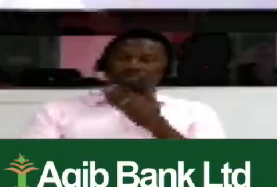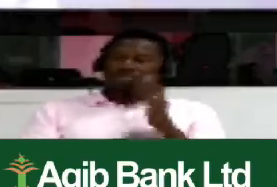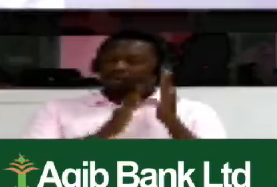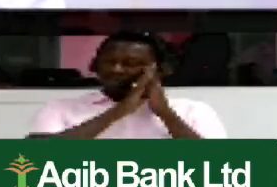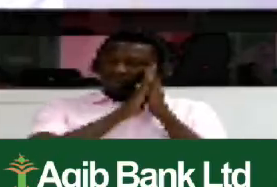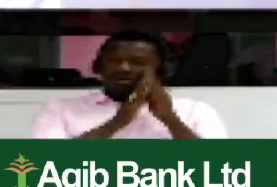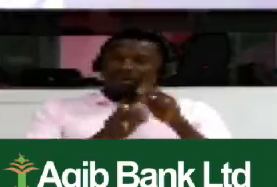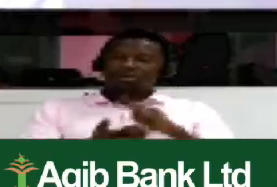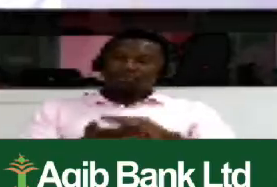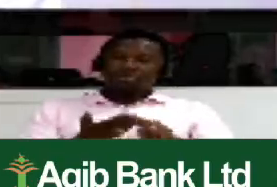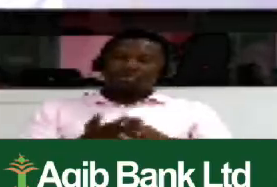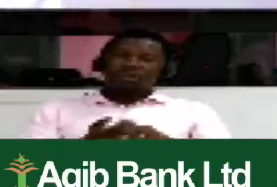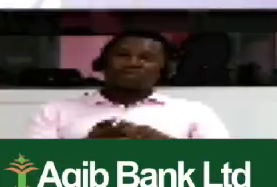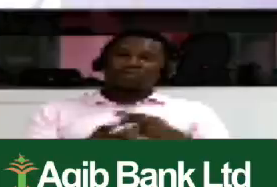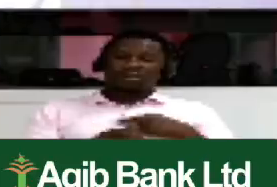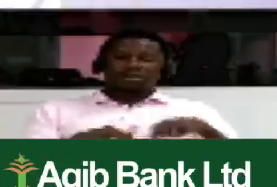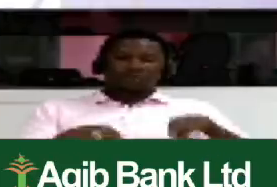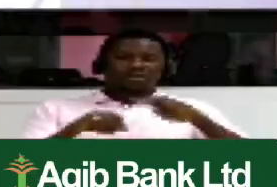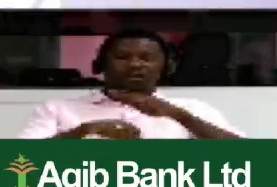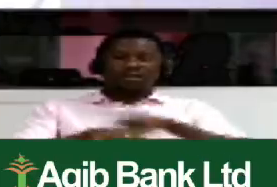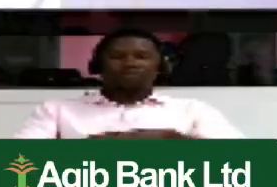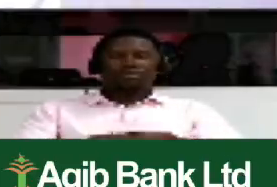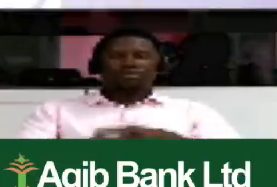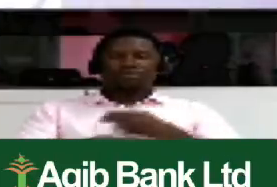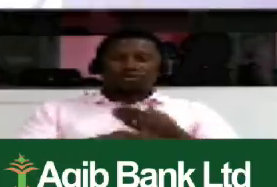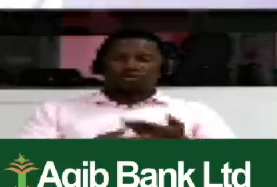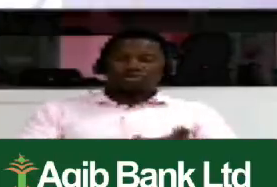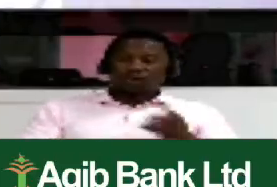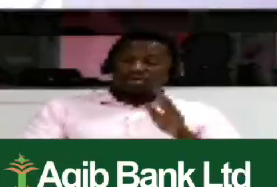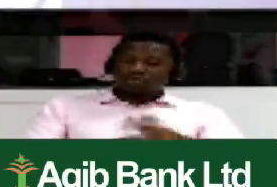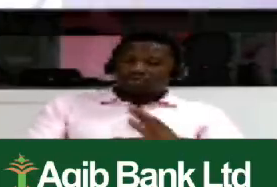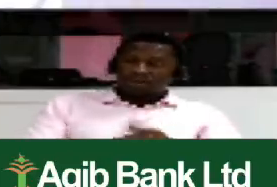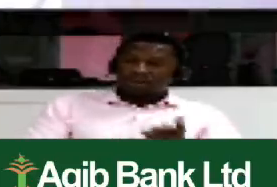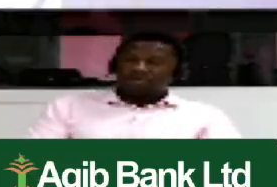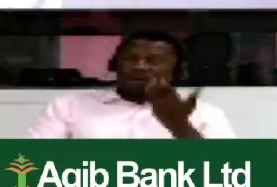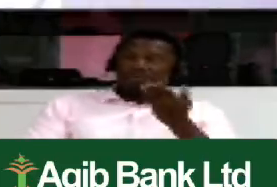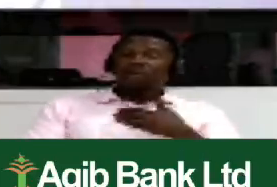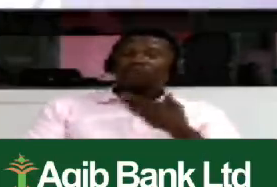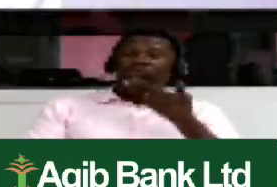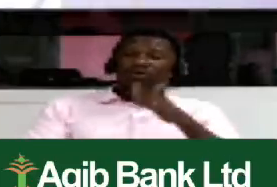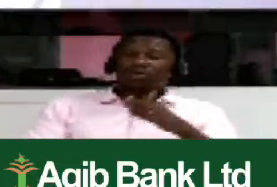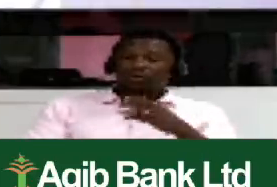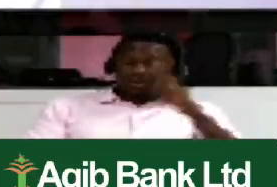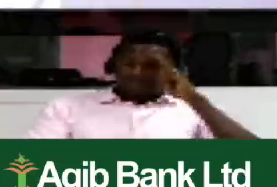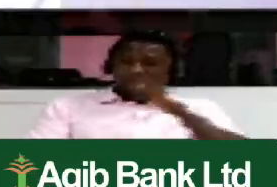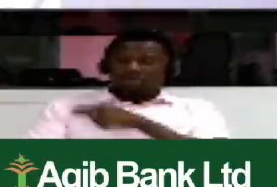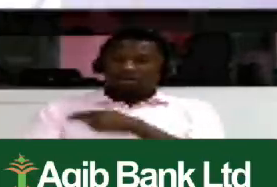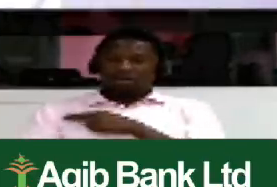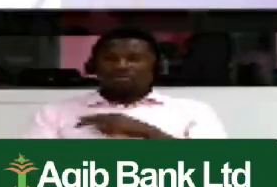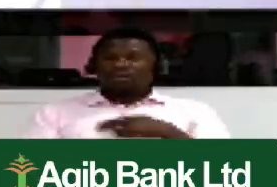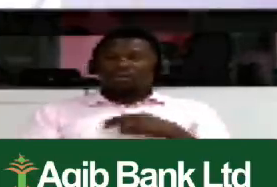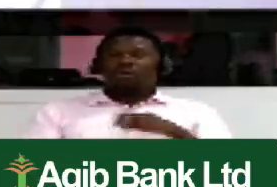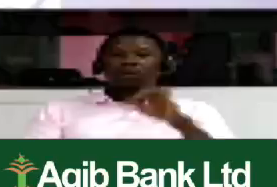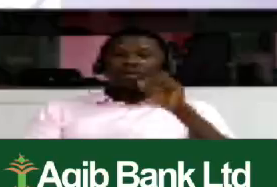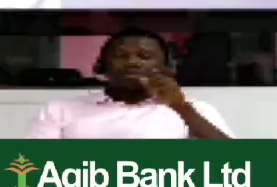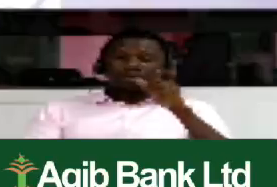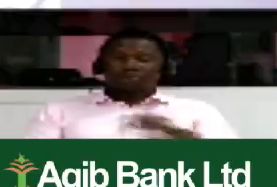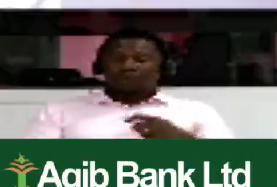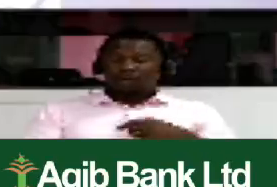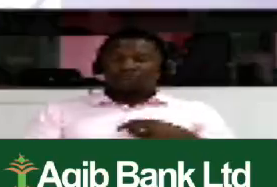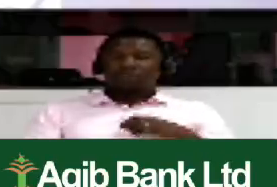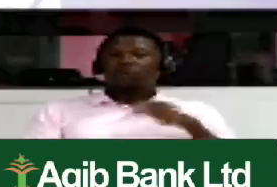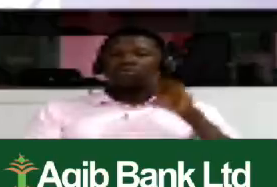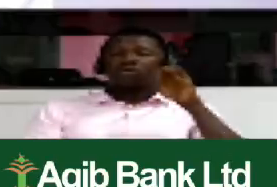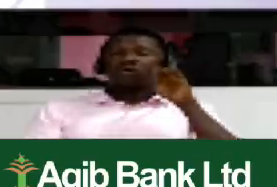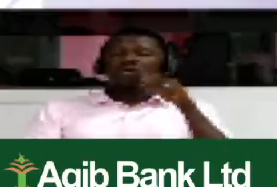time. So I was woke up by my younger brother that somebody is on the line, is